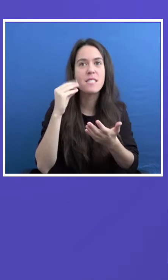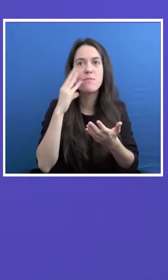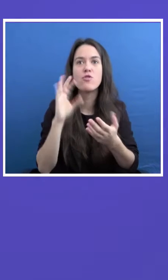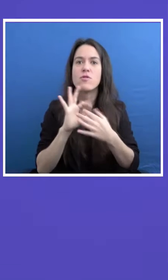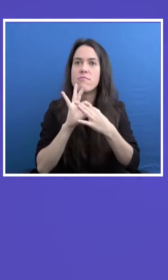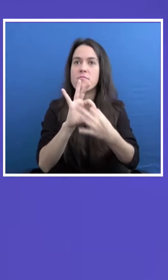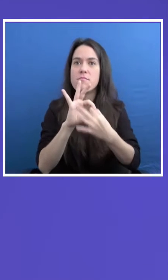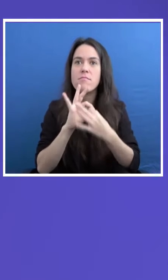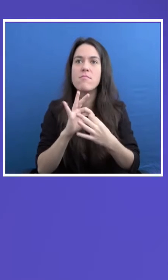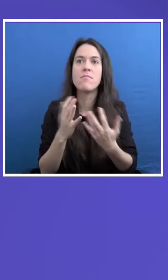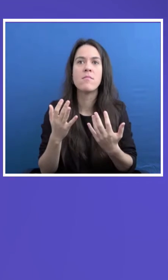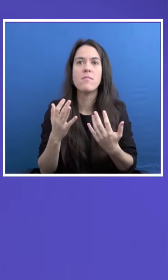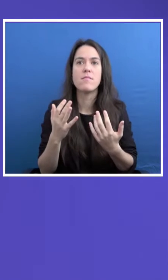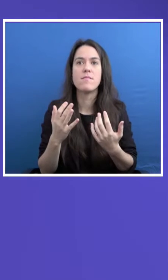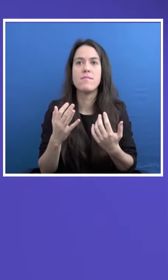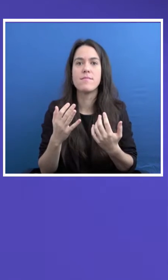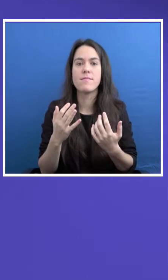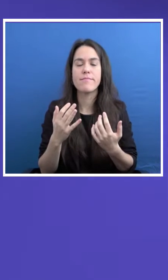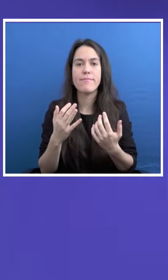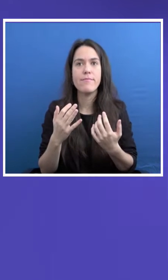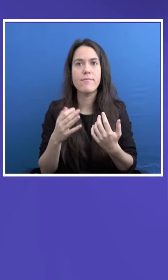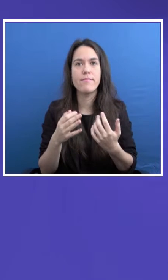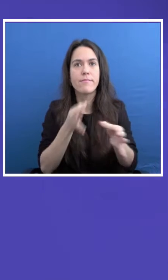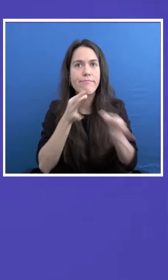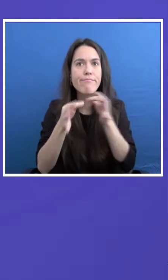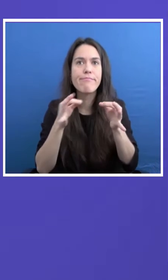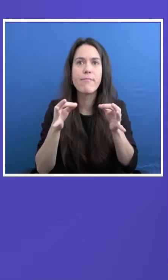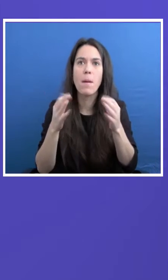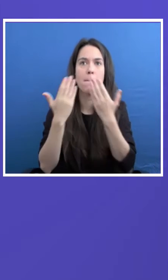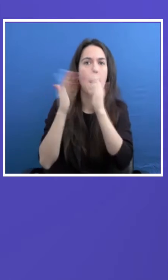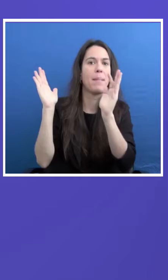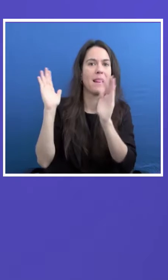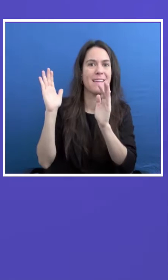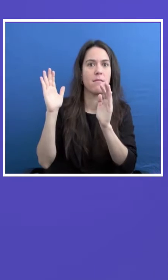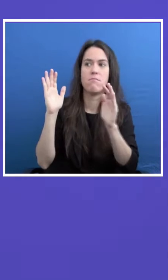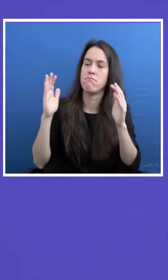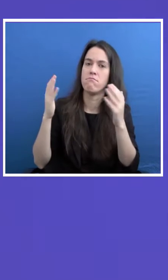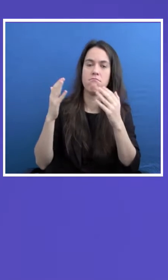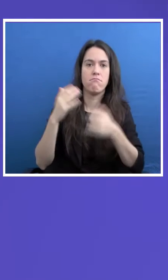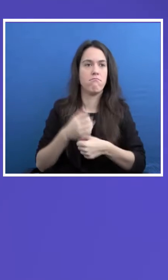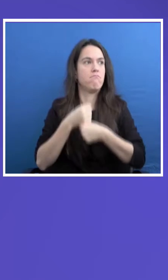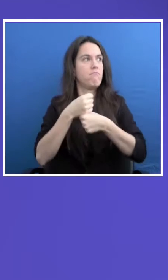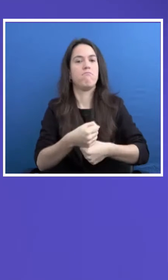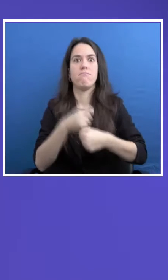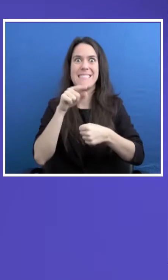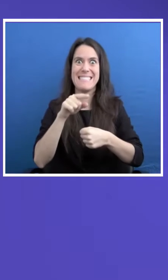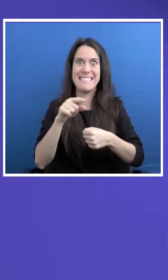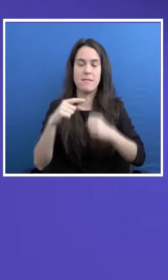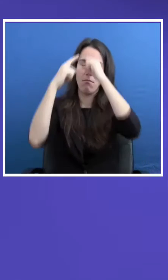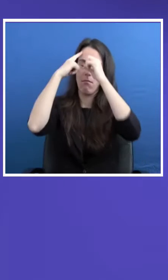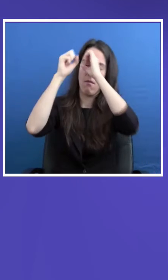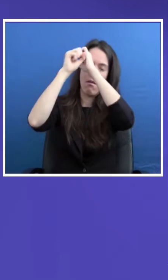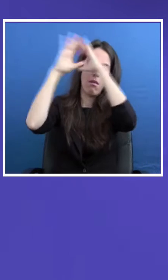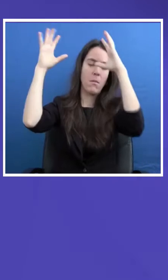speaking to public opinion influencers. This is how we change our the image that the people and the world has